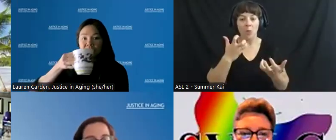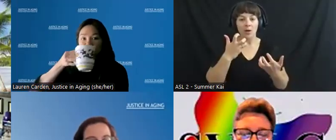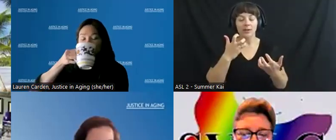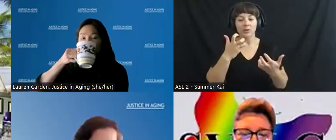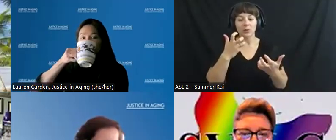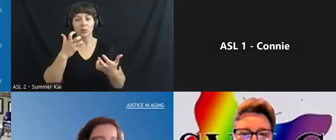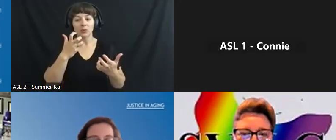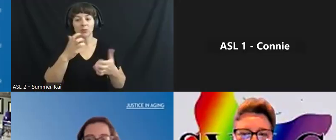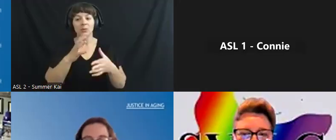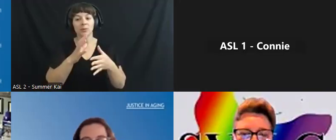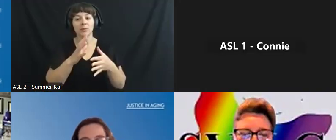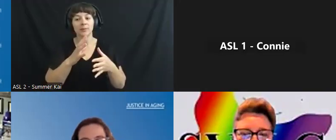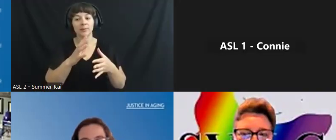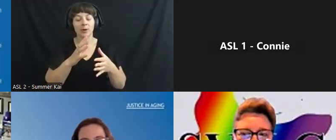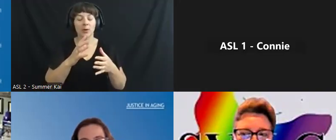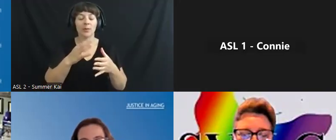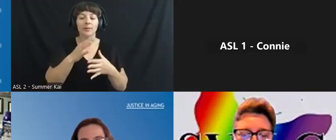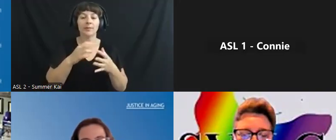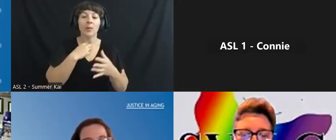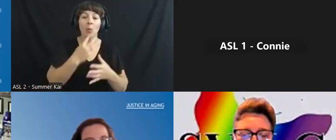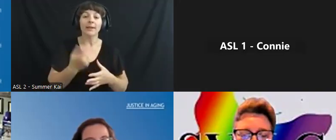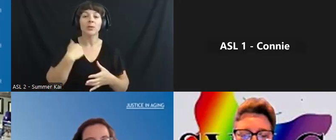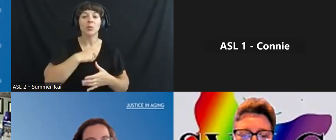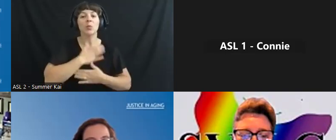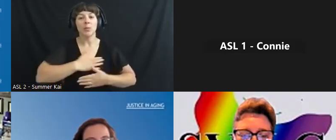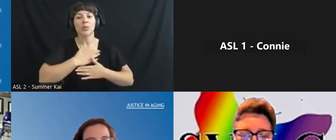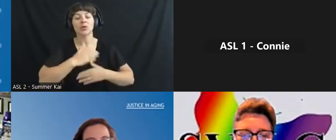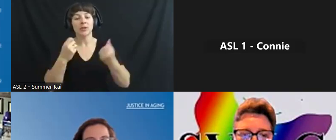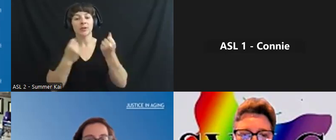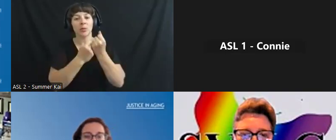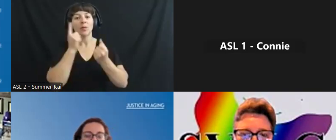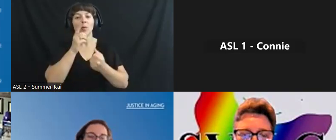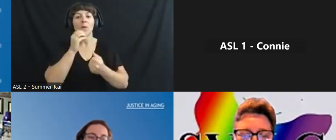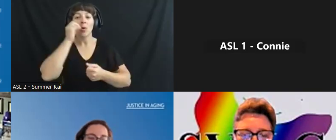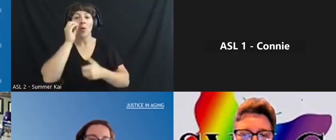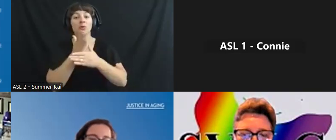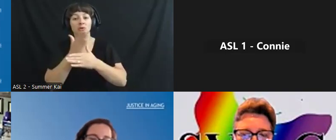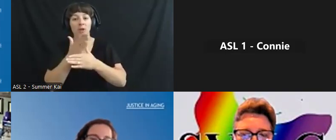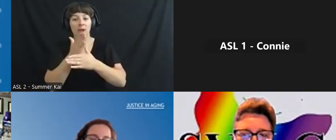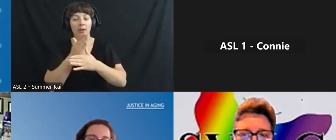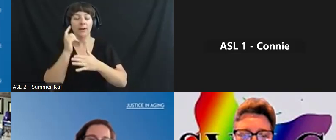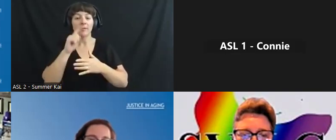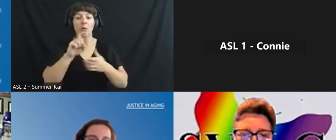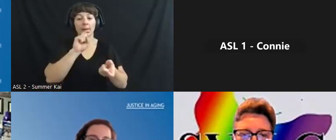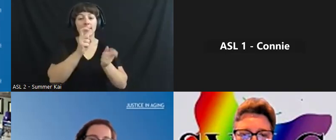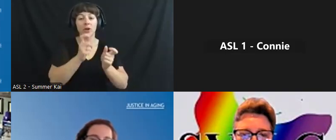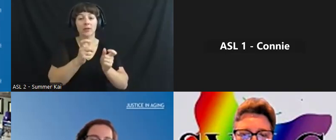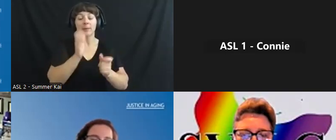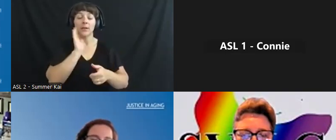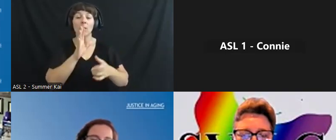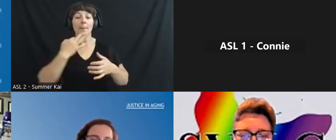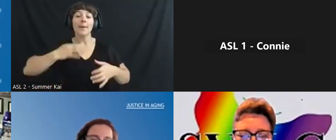that we very much appreciate the support for the home sharing and for the adjustments that would benefit not only